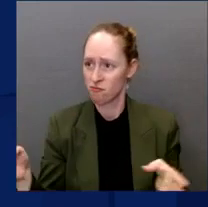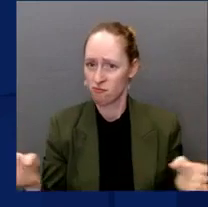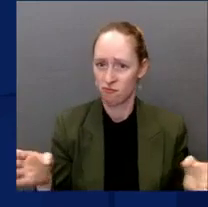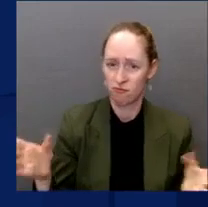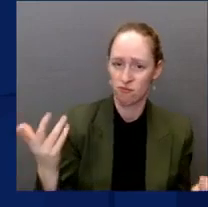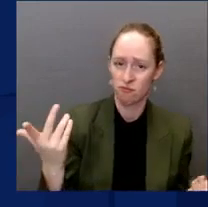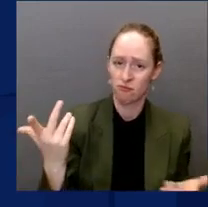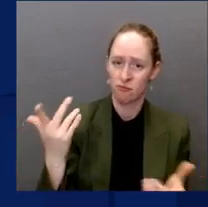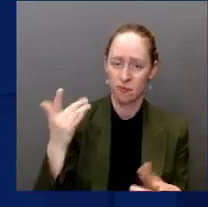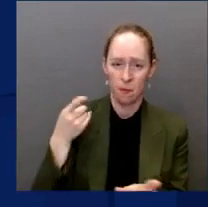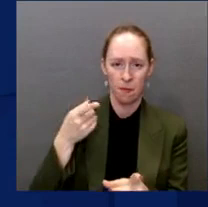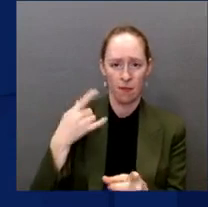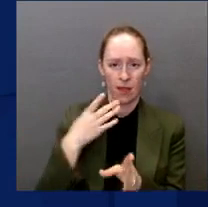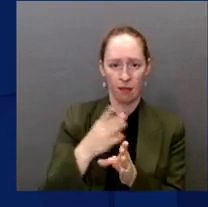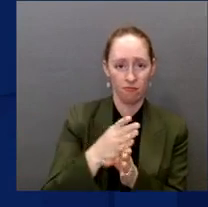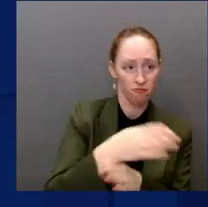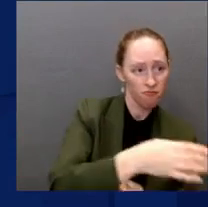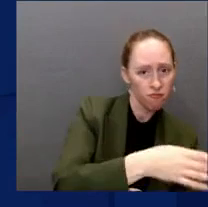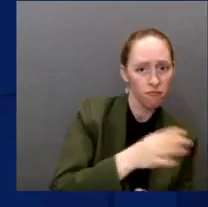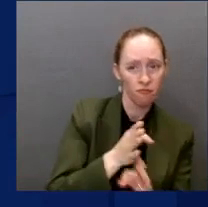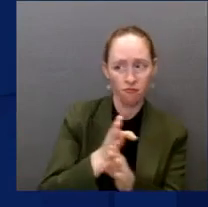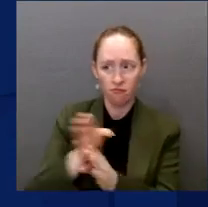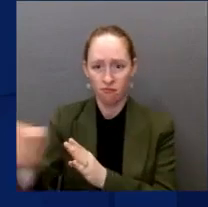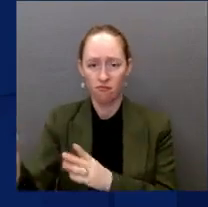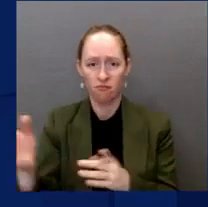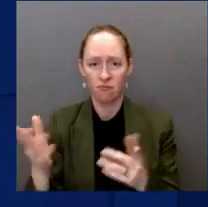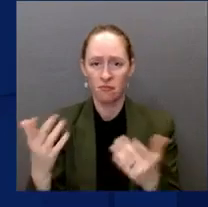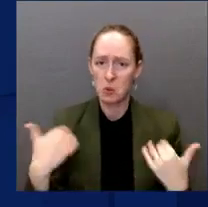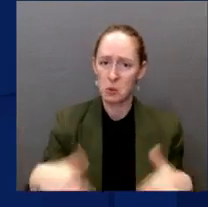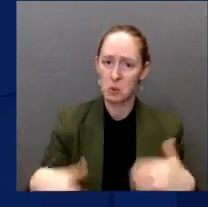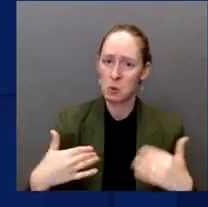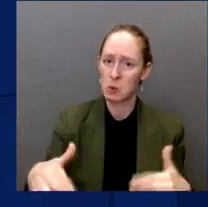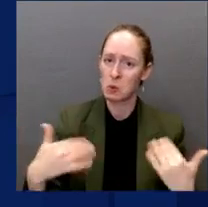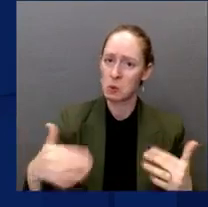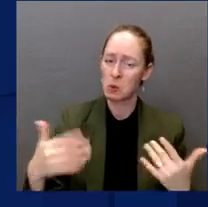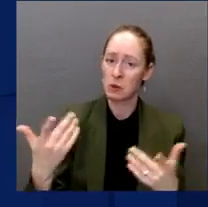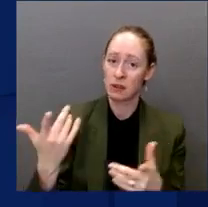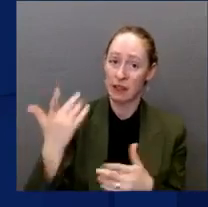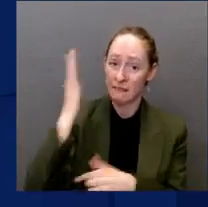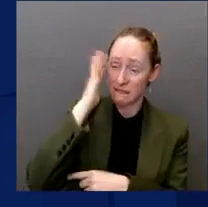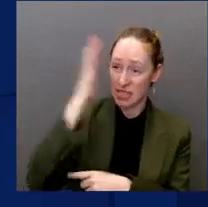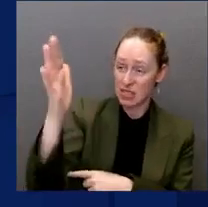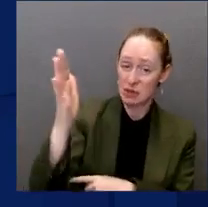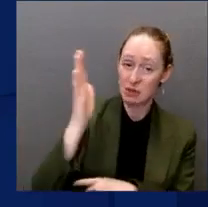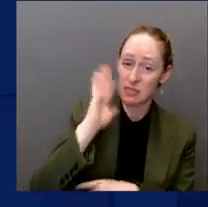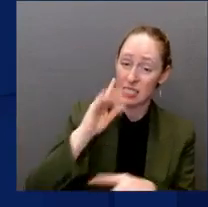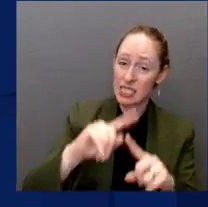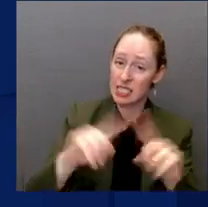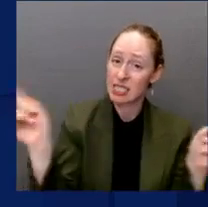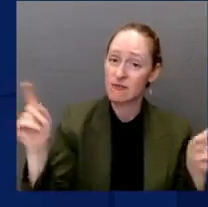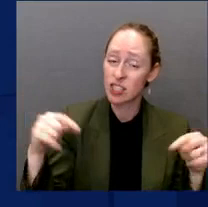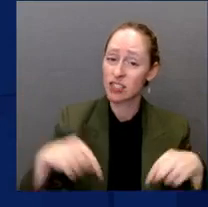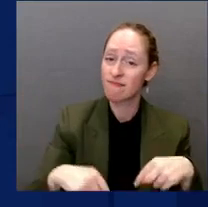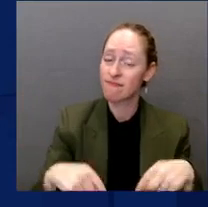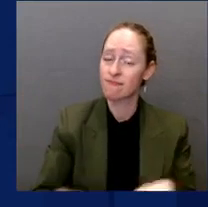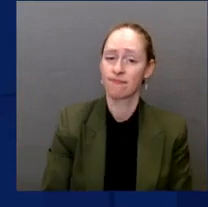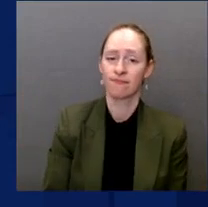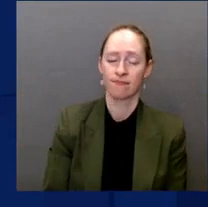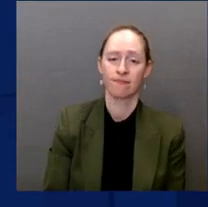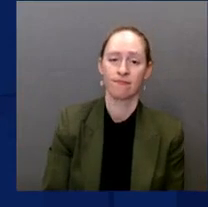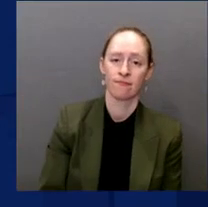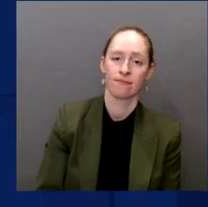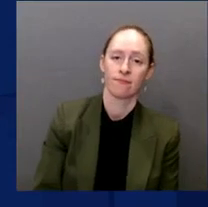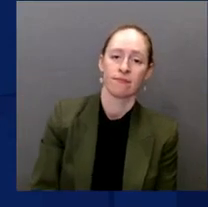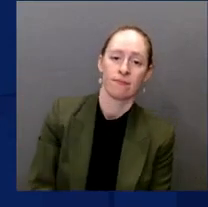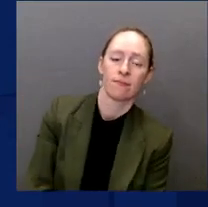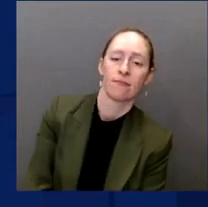is different than it was before. You've also heard me talk about the need for us to restore